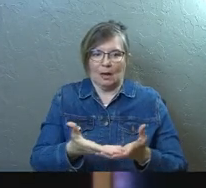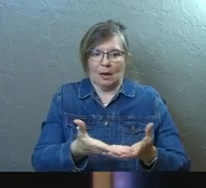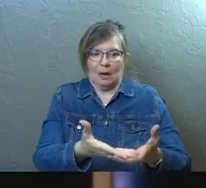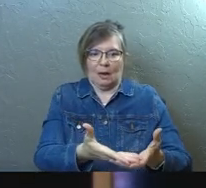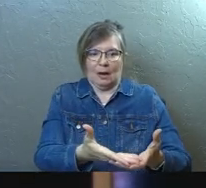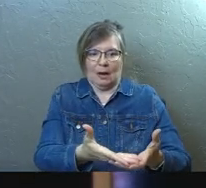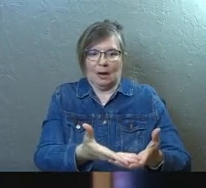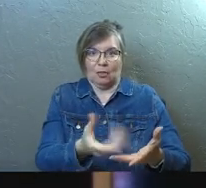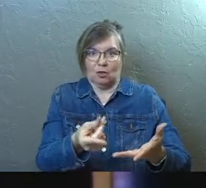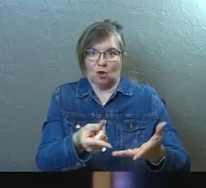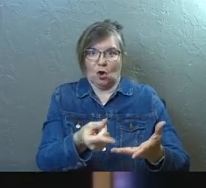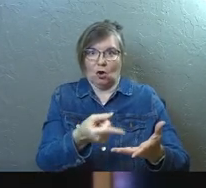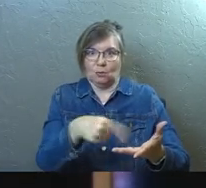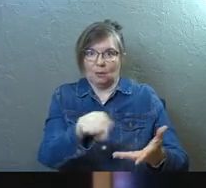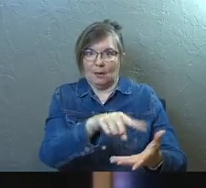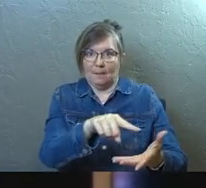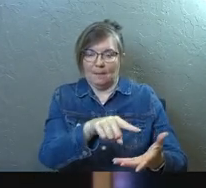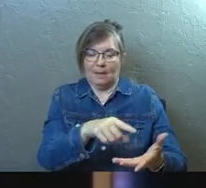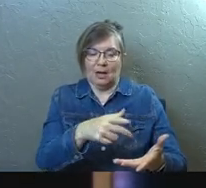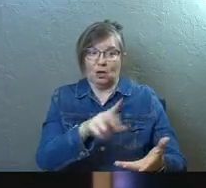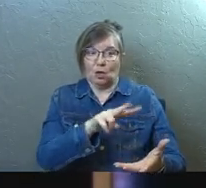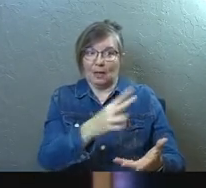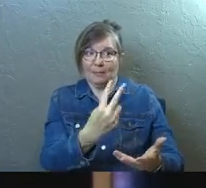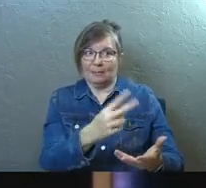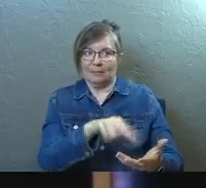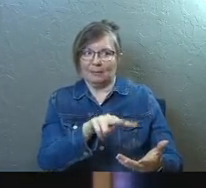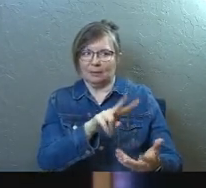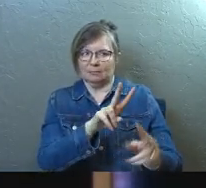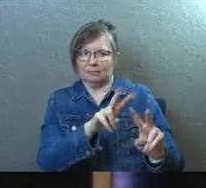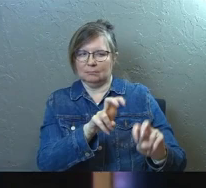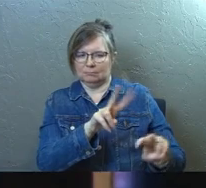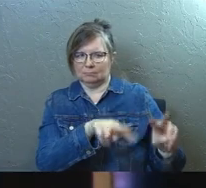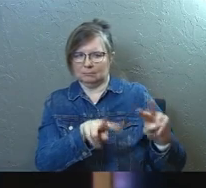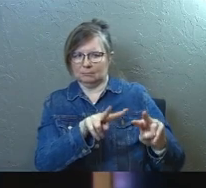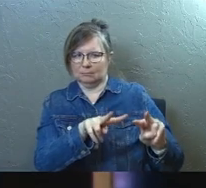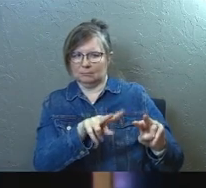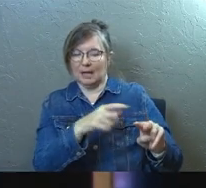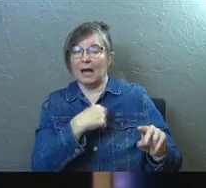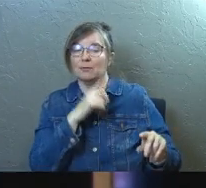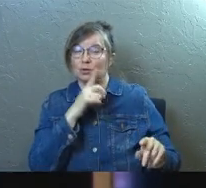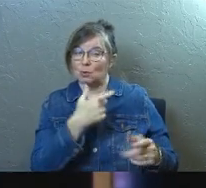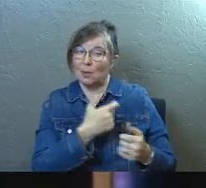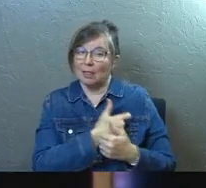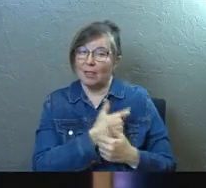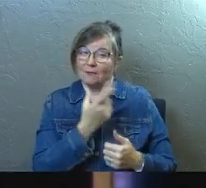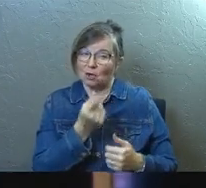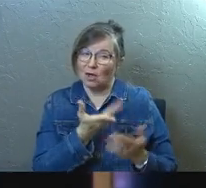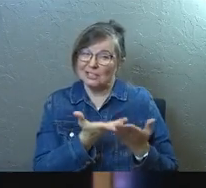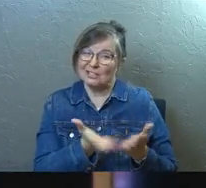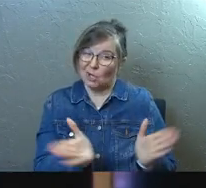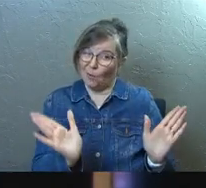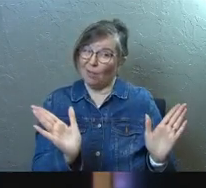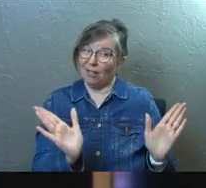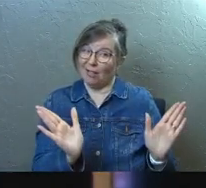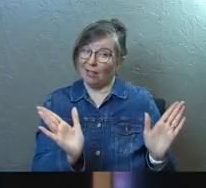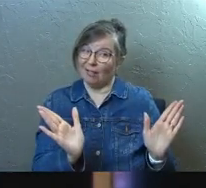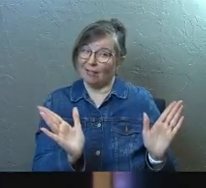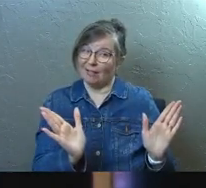this dog over and you're looking at these people and it's like, I bet you love dogs in